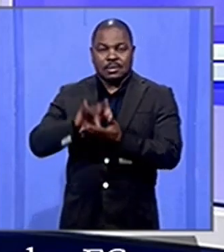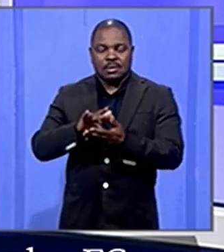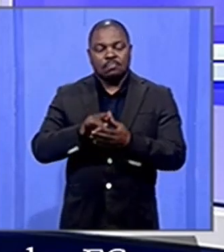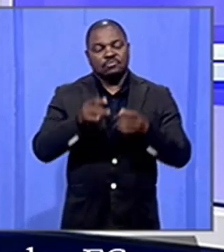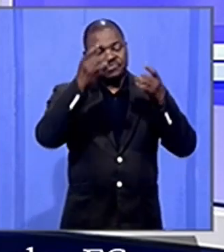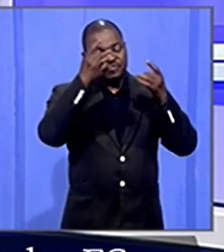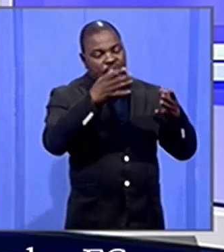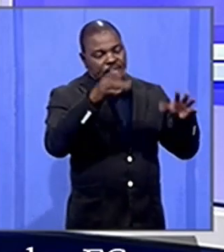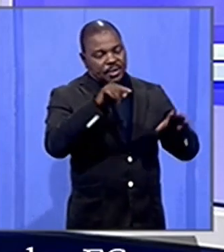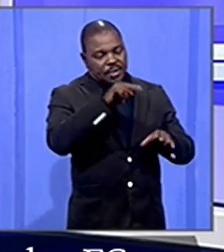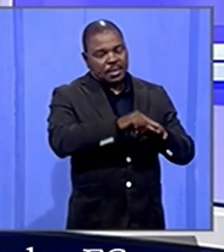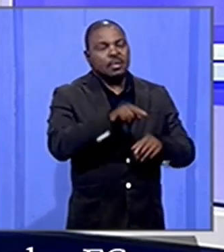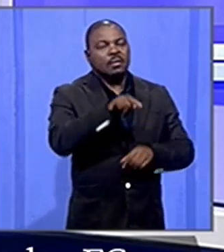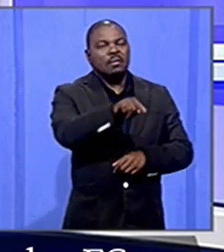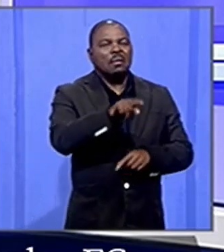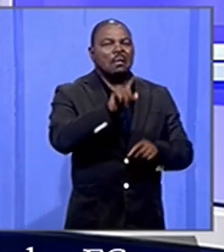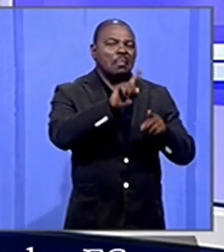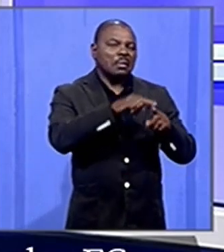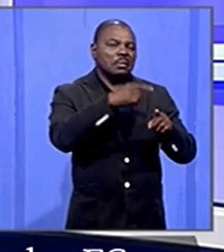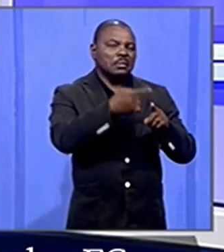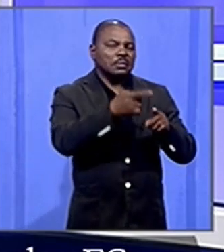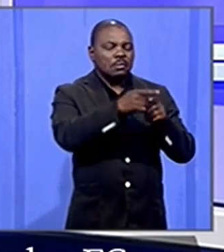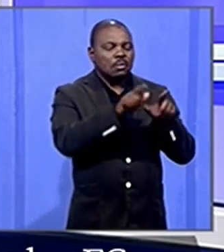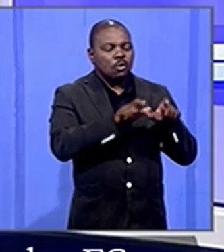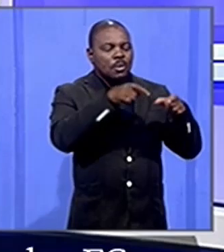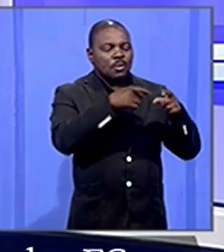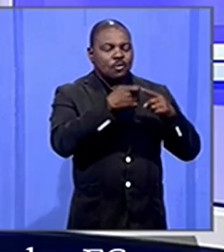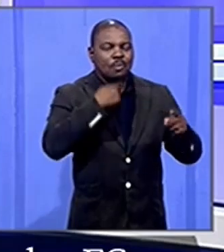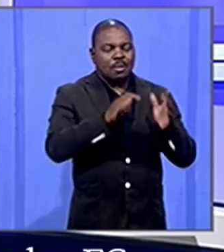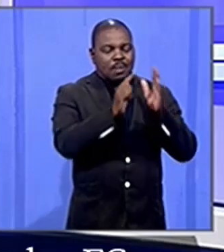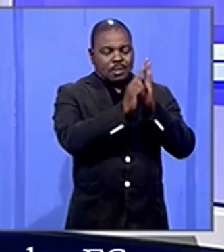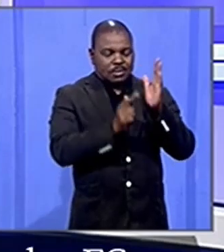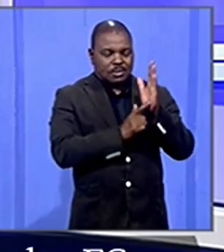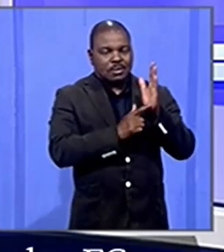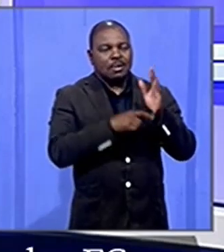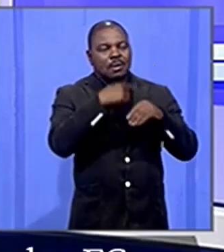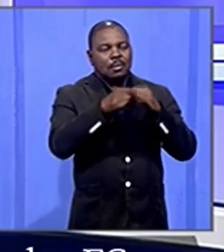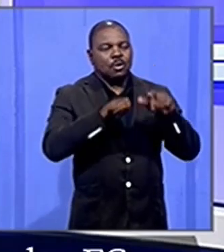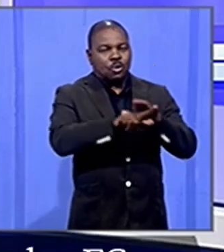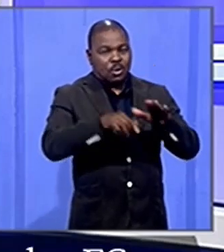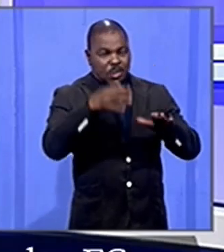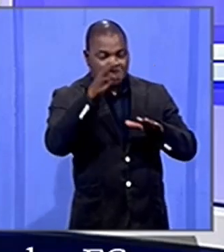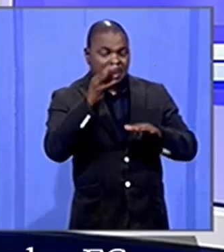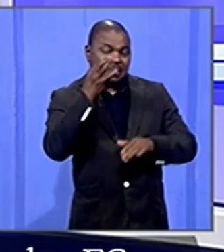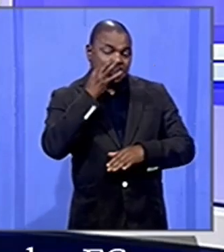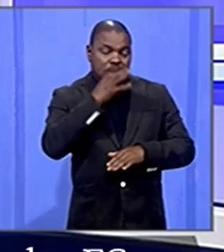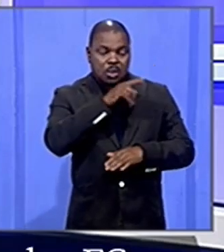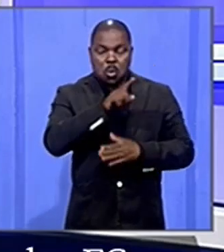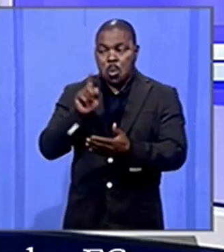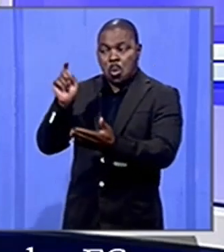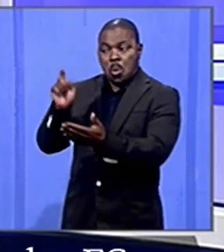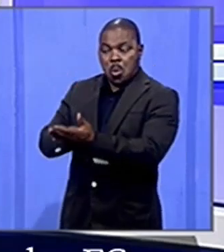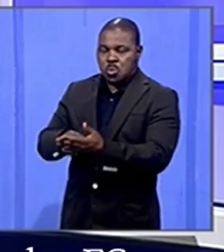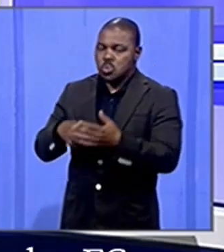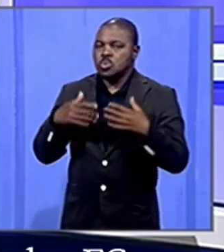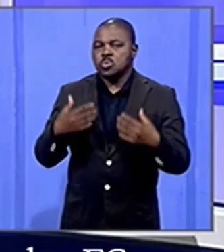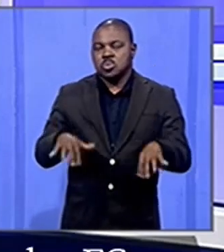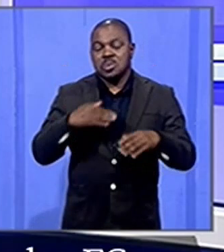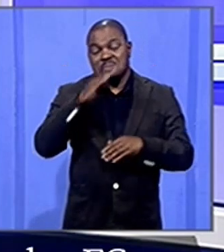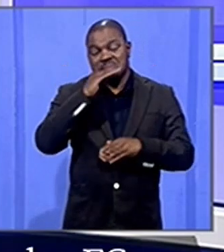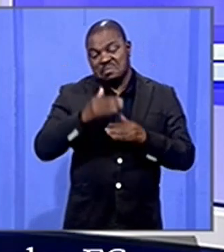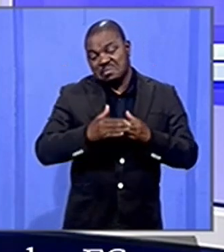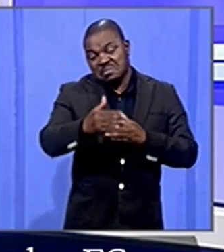komiti phetiši ya lekgotlatheramolao ka Free State ka ga pušo tirišano gore sekoloto seo se golago se tla dira gore